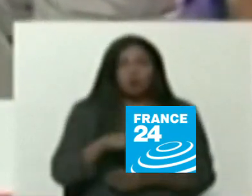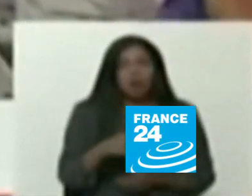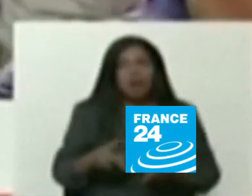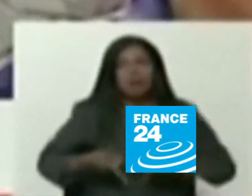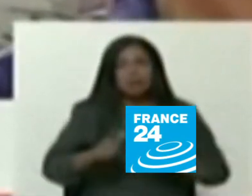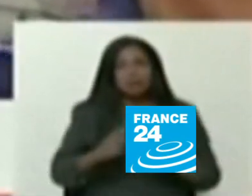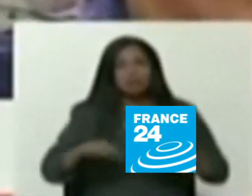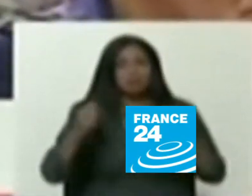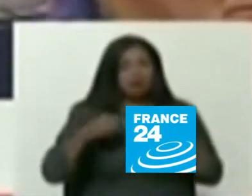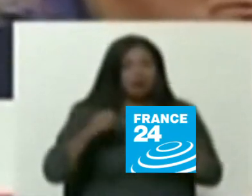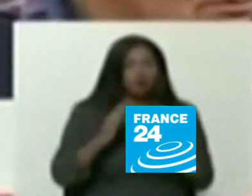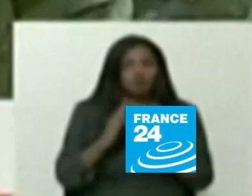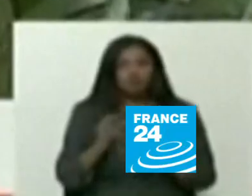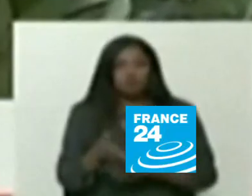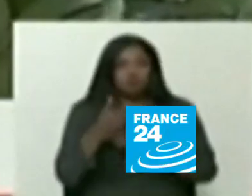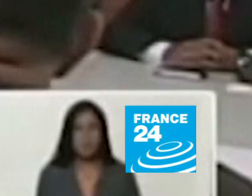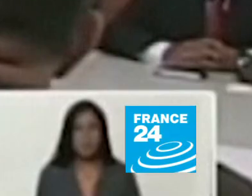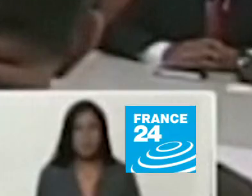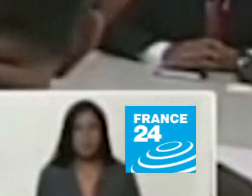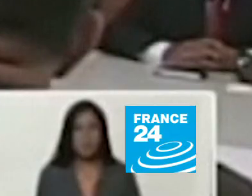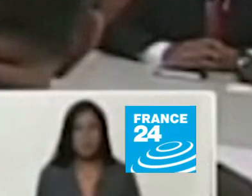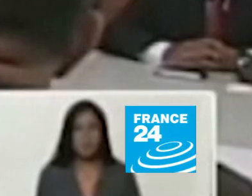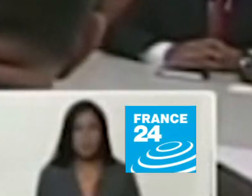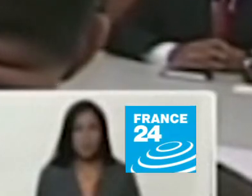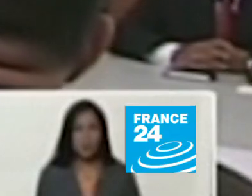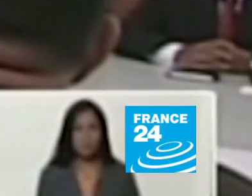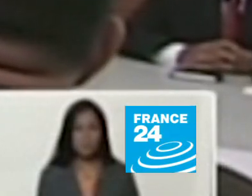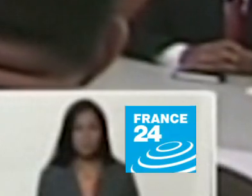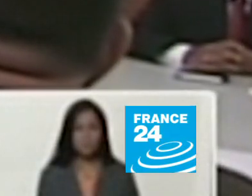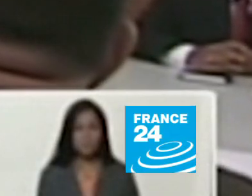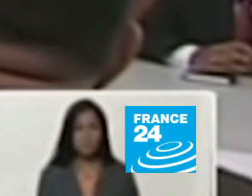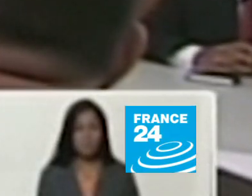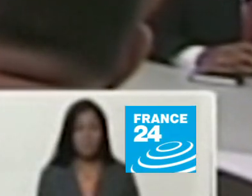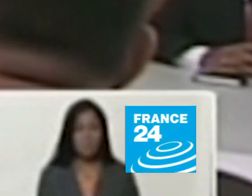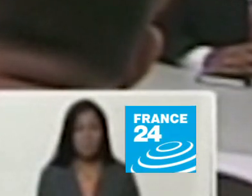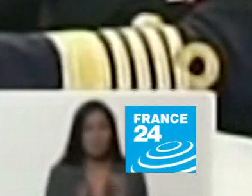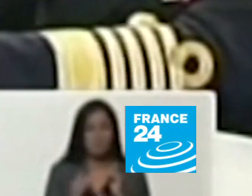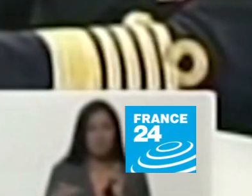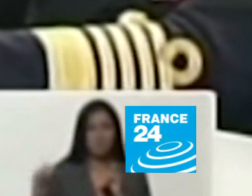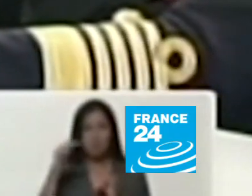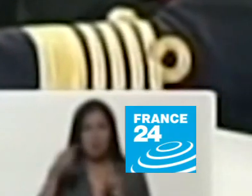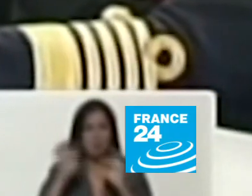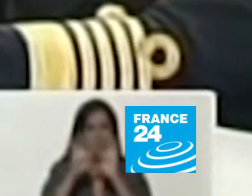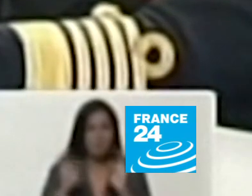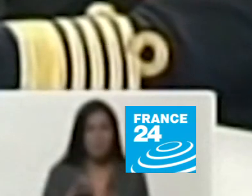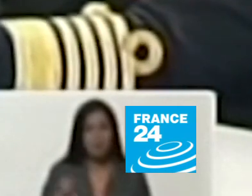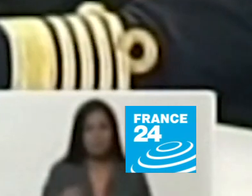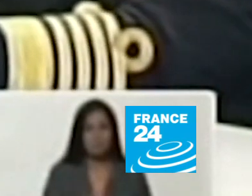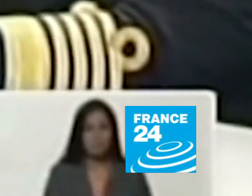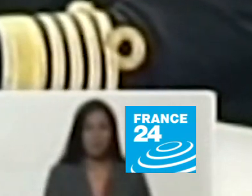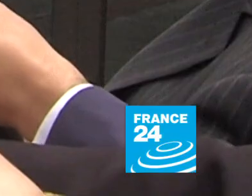military personnel to divide the armed forces and allowing anti-Maduro rebels to operate training camps on Colombian